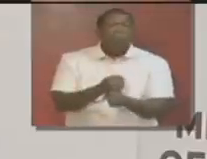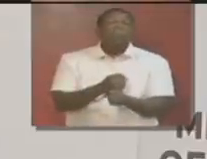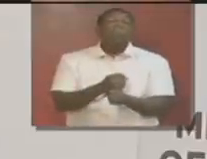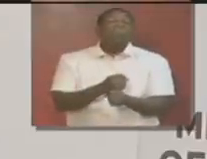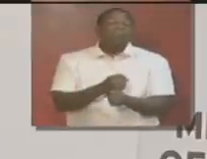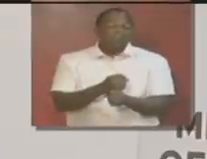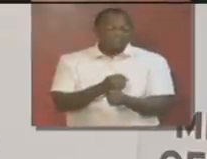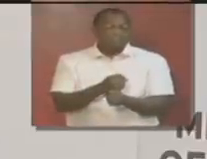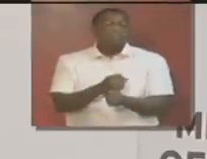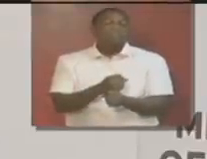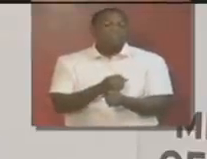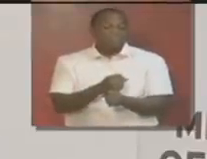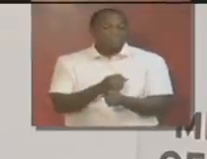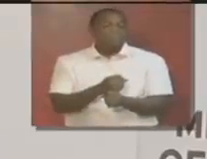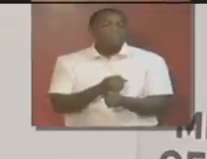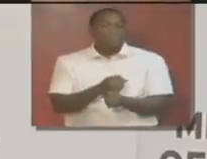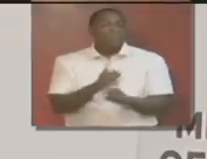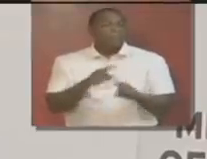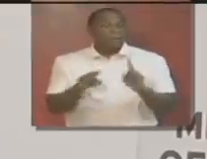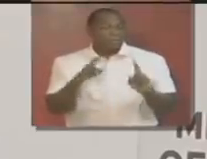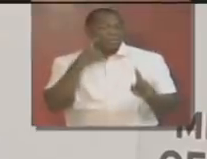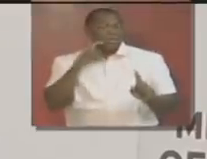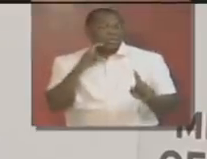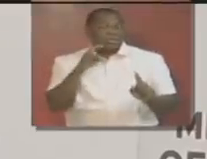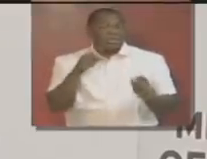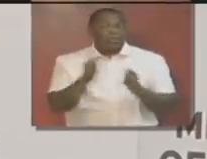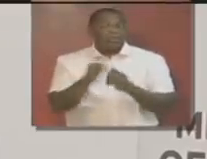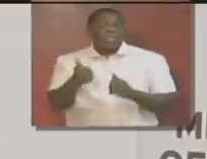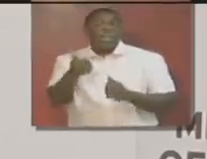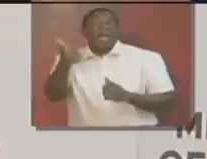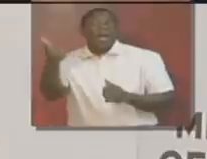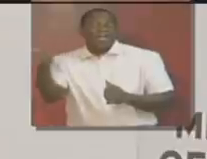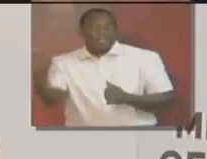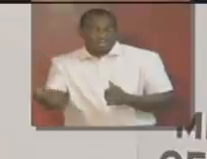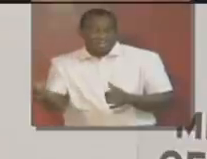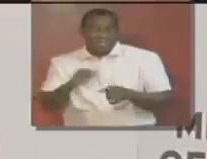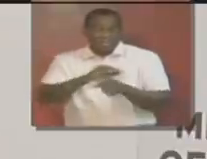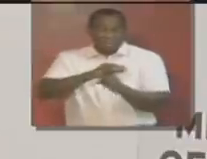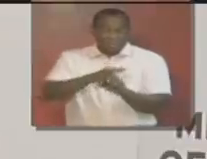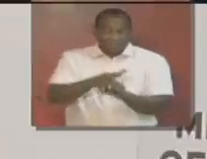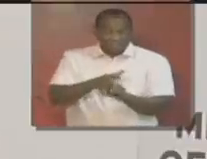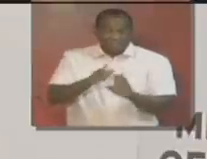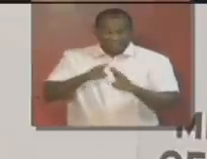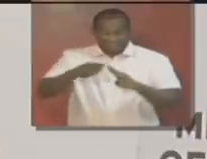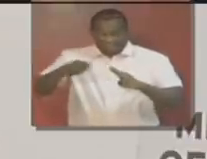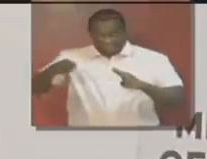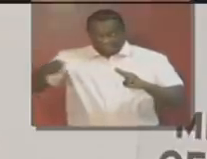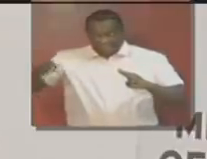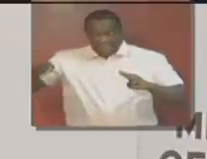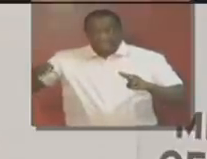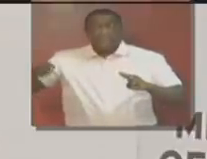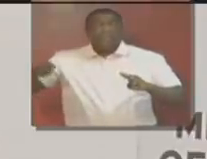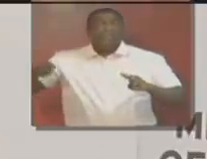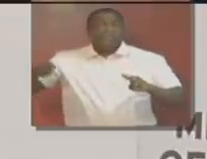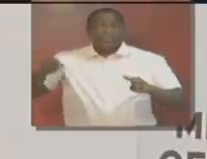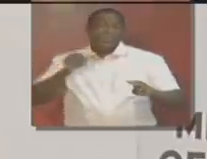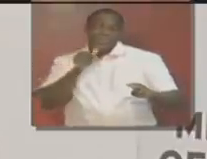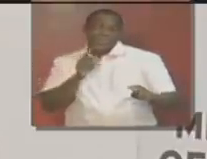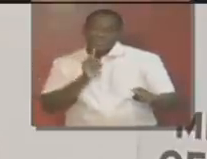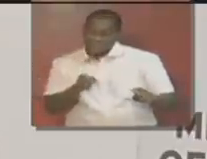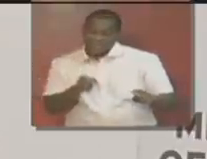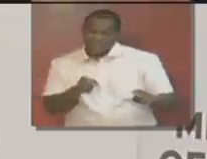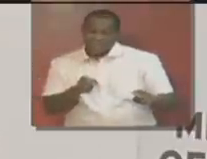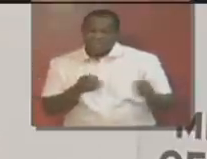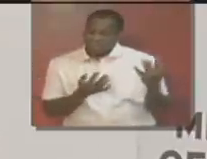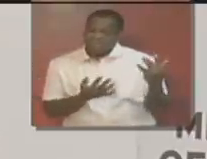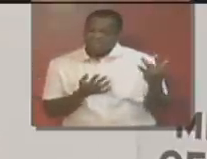with the other strains, we're not sure how they're performing. We have seen that they perform fairly well, but of course, time will